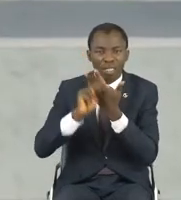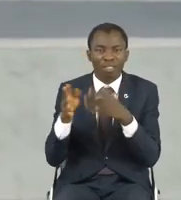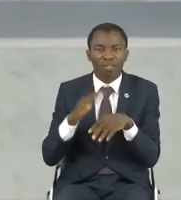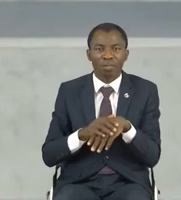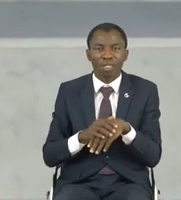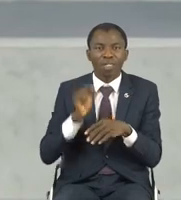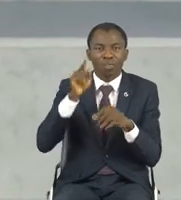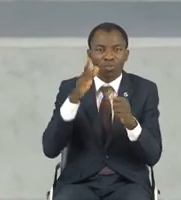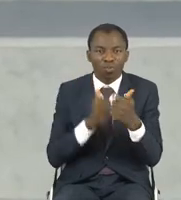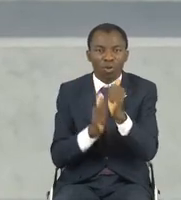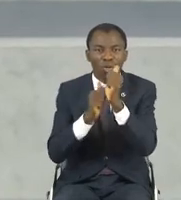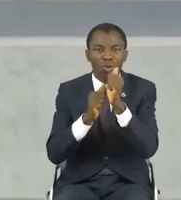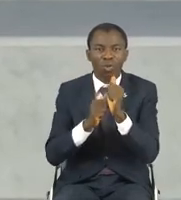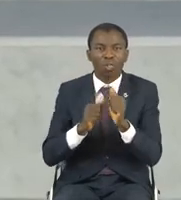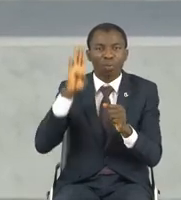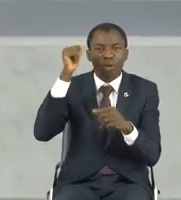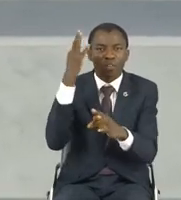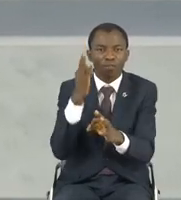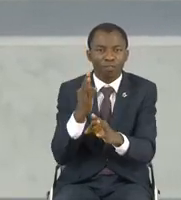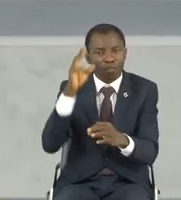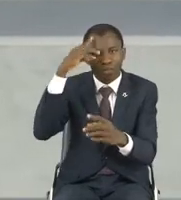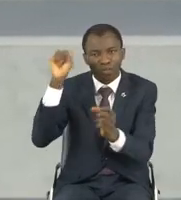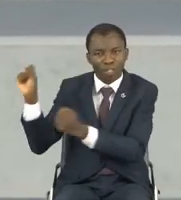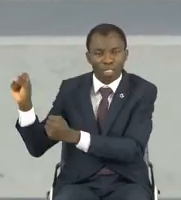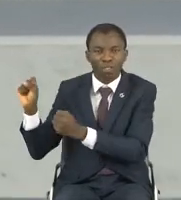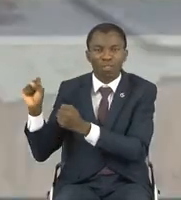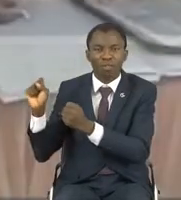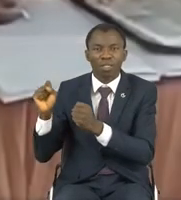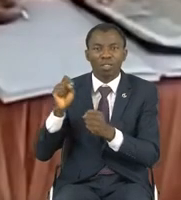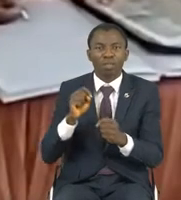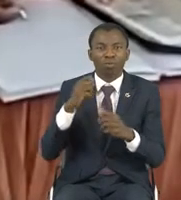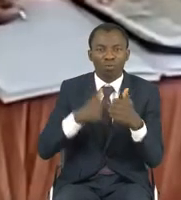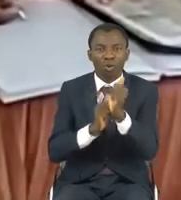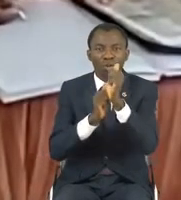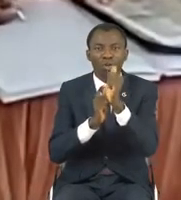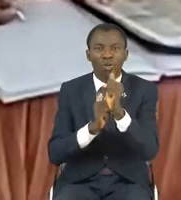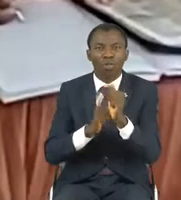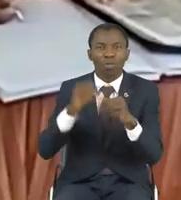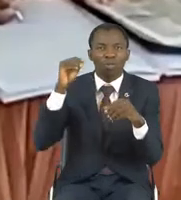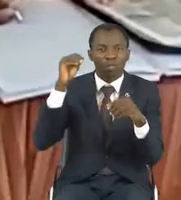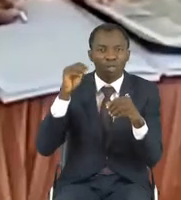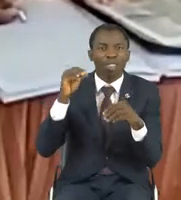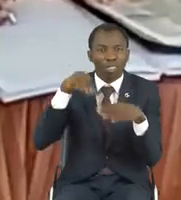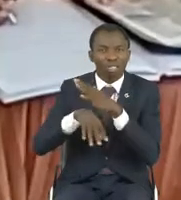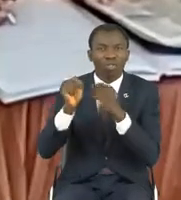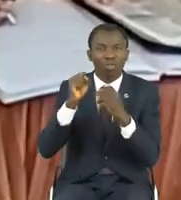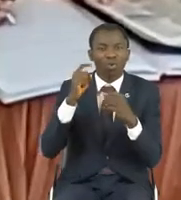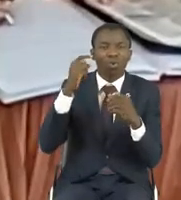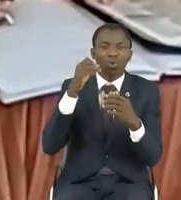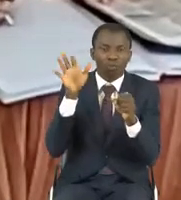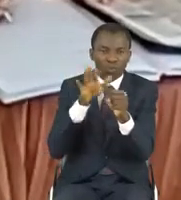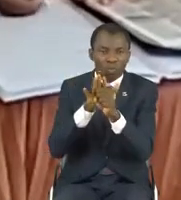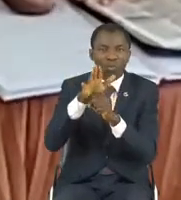follow by faith, you follow into fullness.